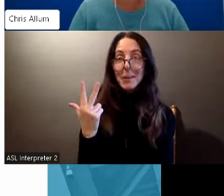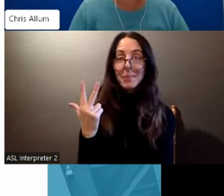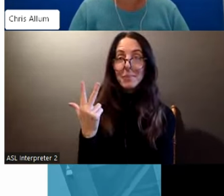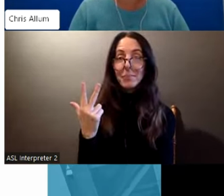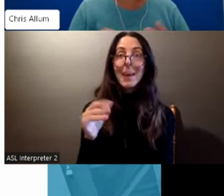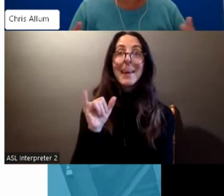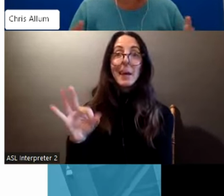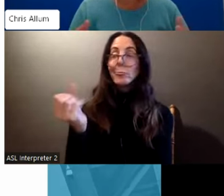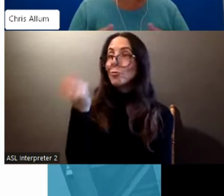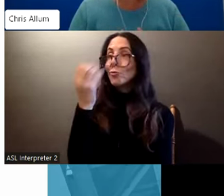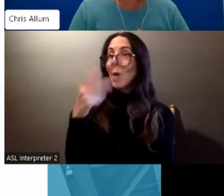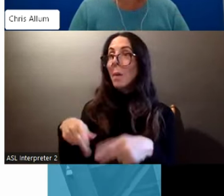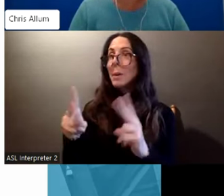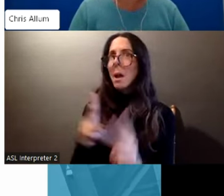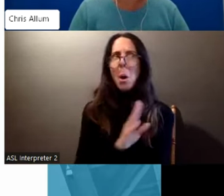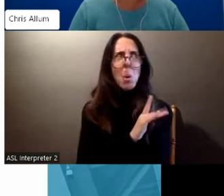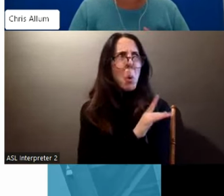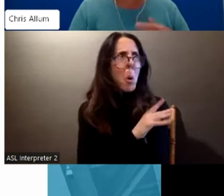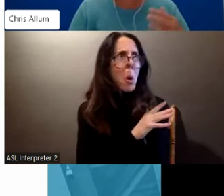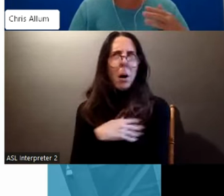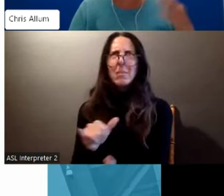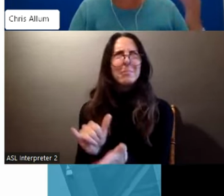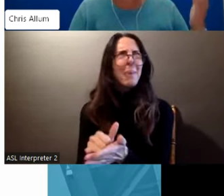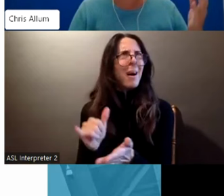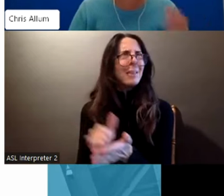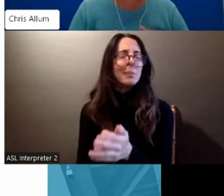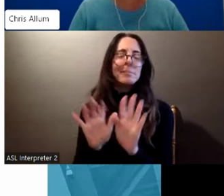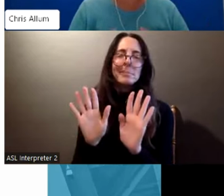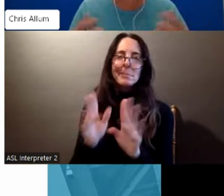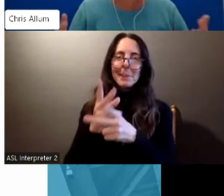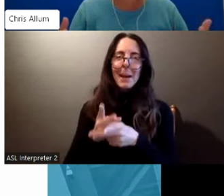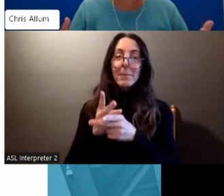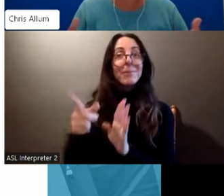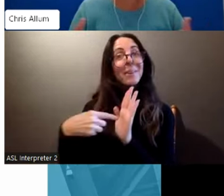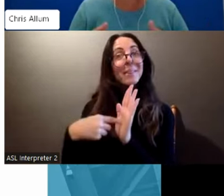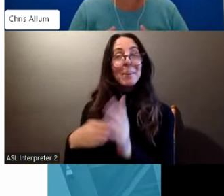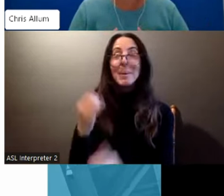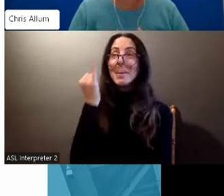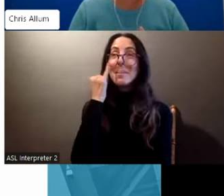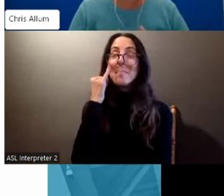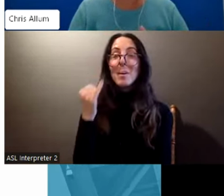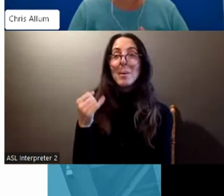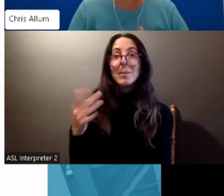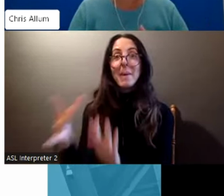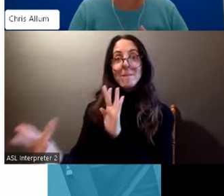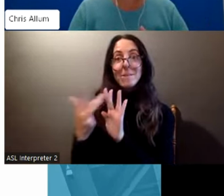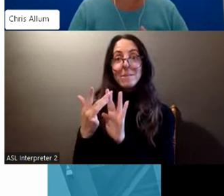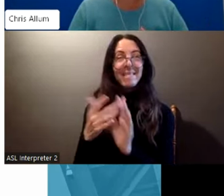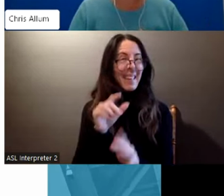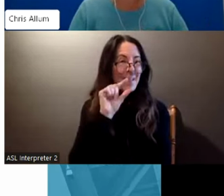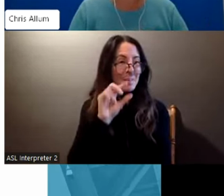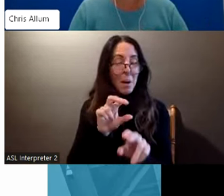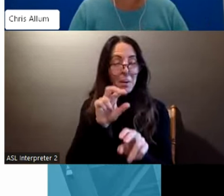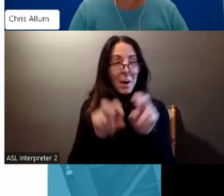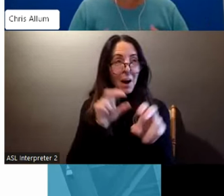true. Somebody's promising you very high returns or guaranteed returns. You have to question that and